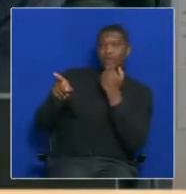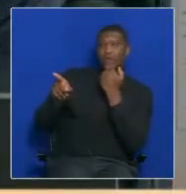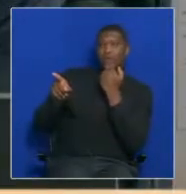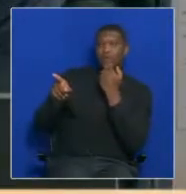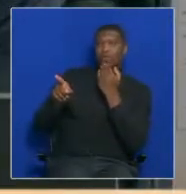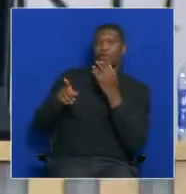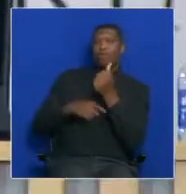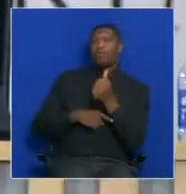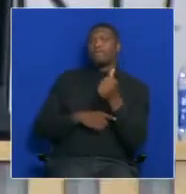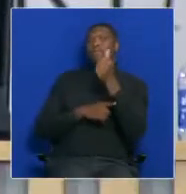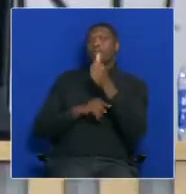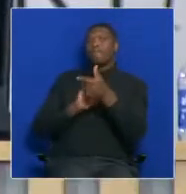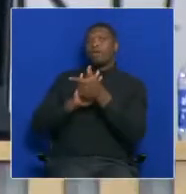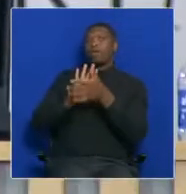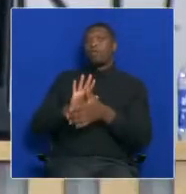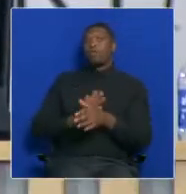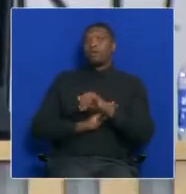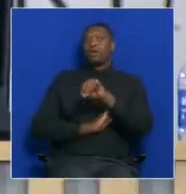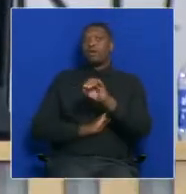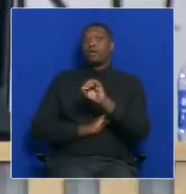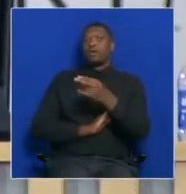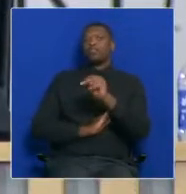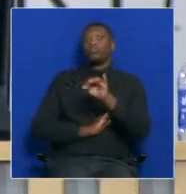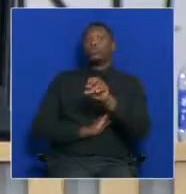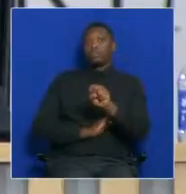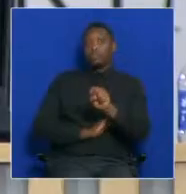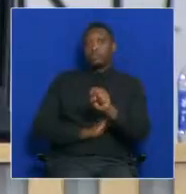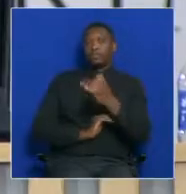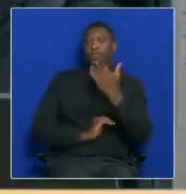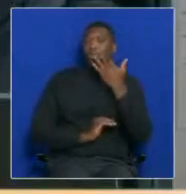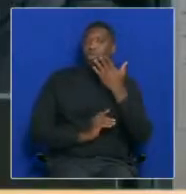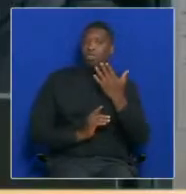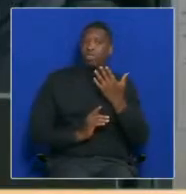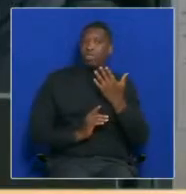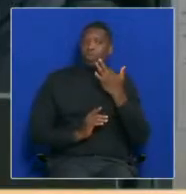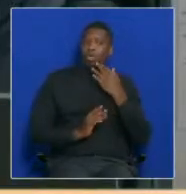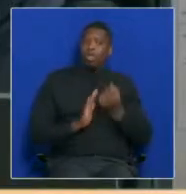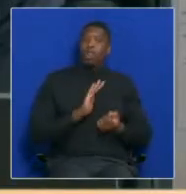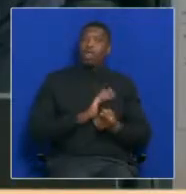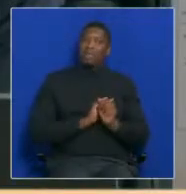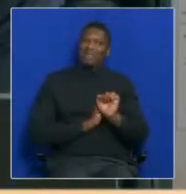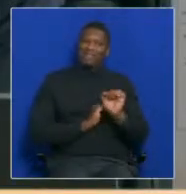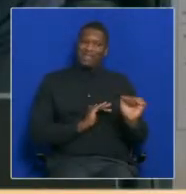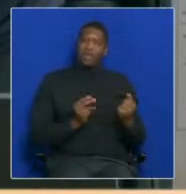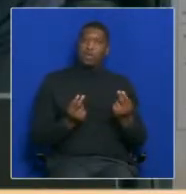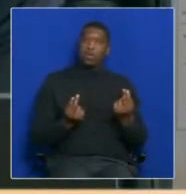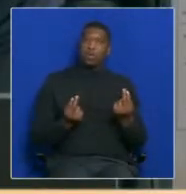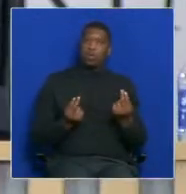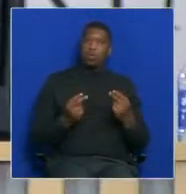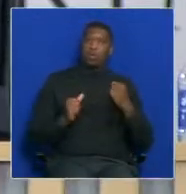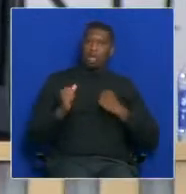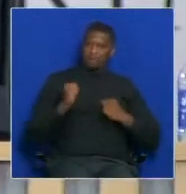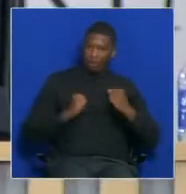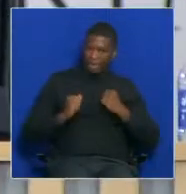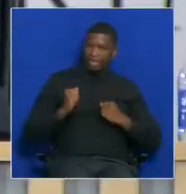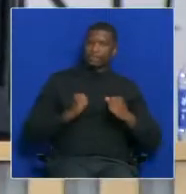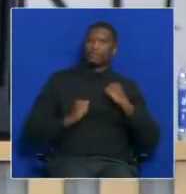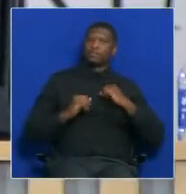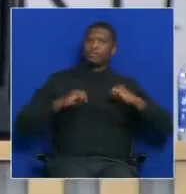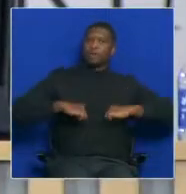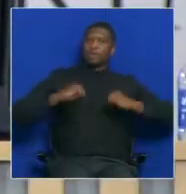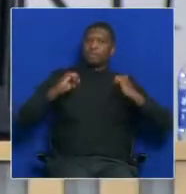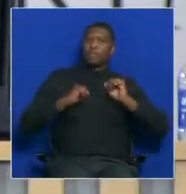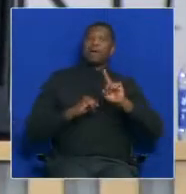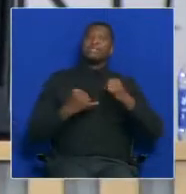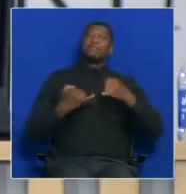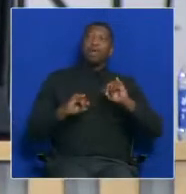Yes, with their new performance agreement. Even though administratively out signed